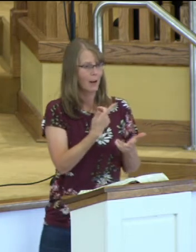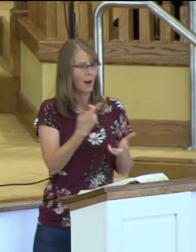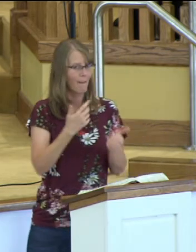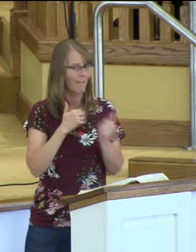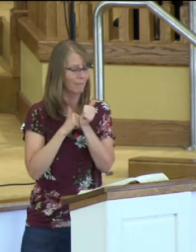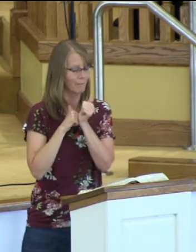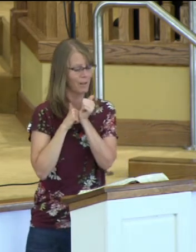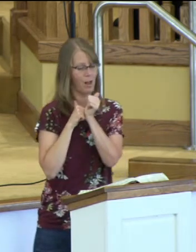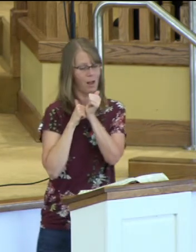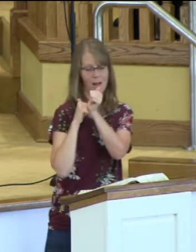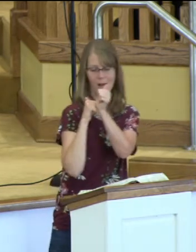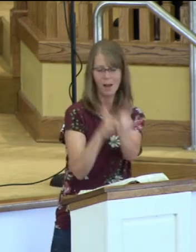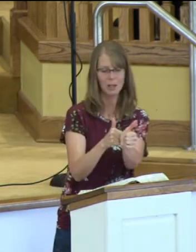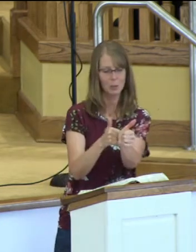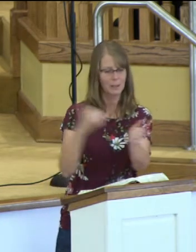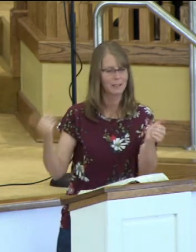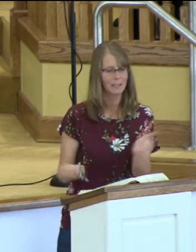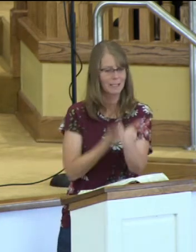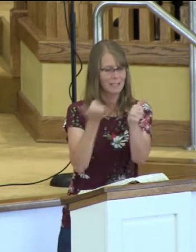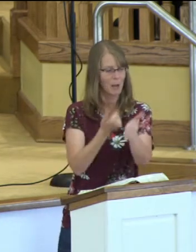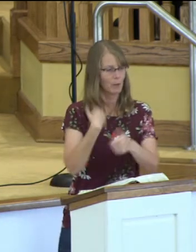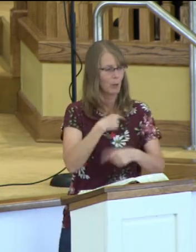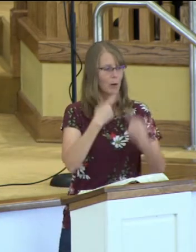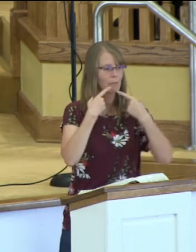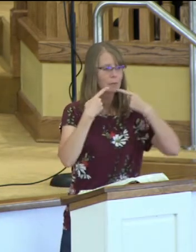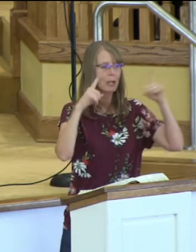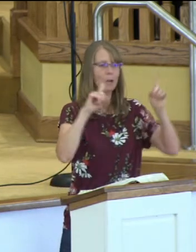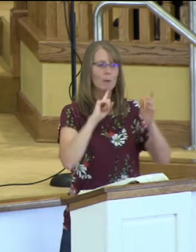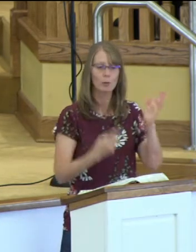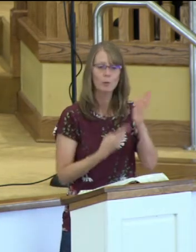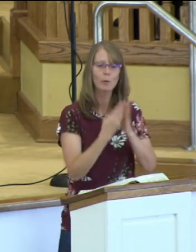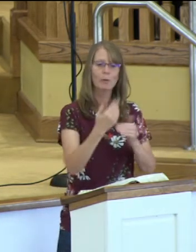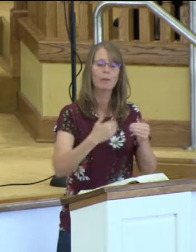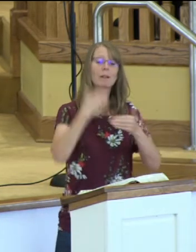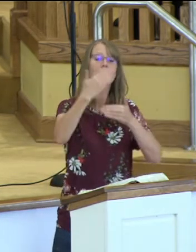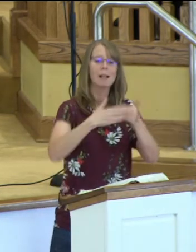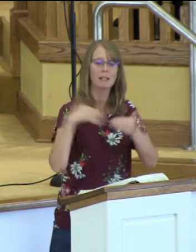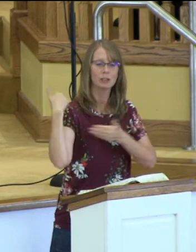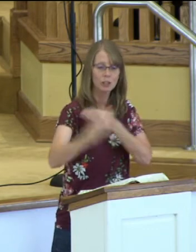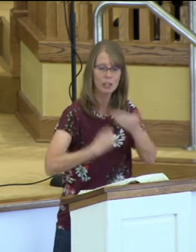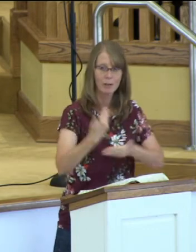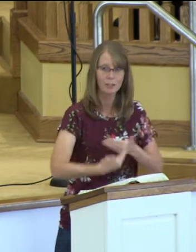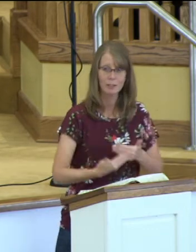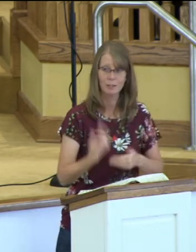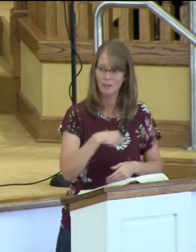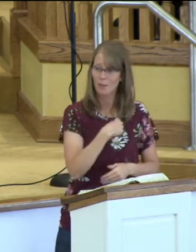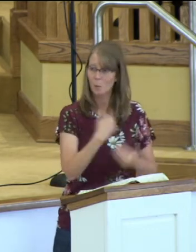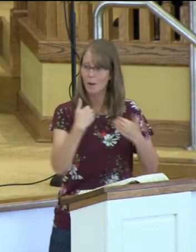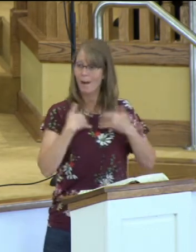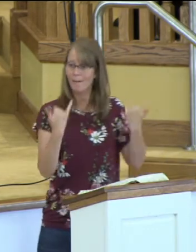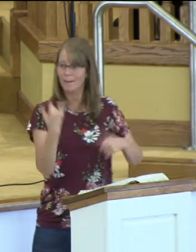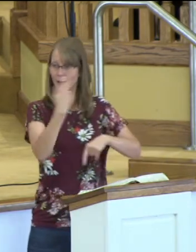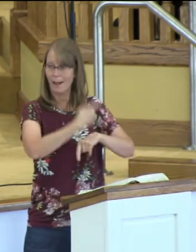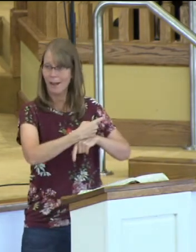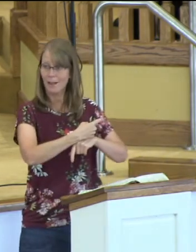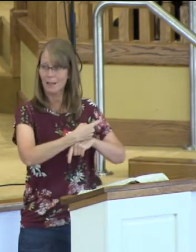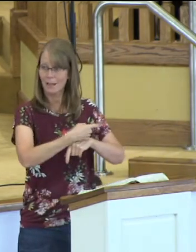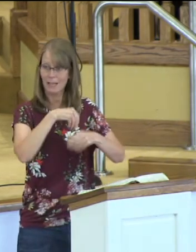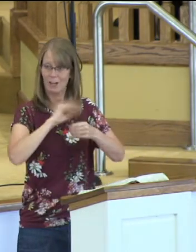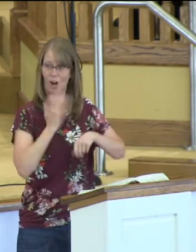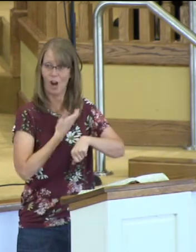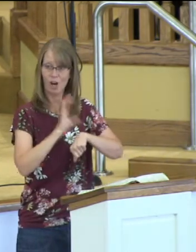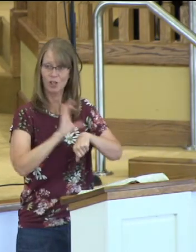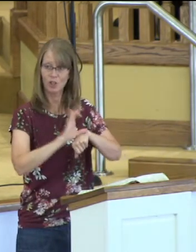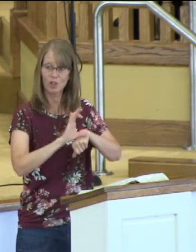of the disciples and proclaiming truth to the next generation. What we have today is, our church is